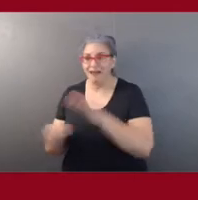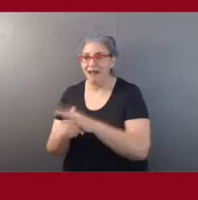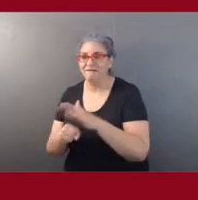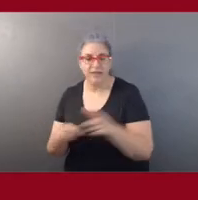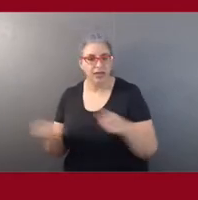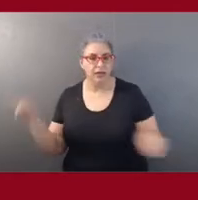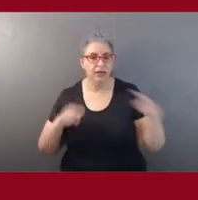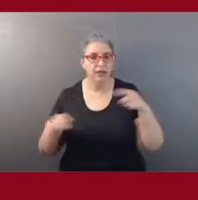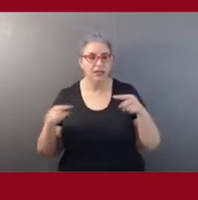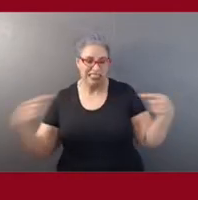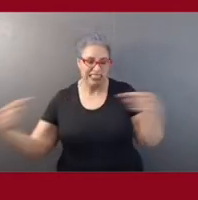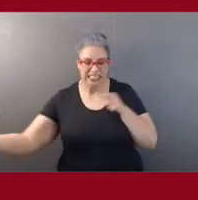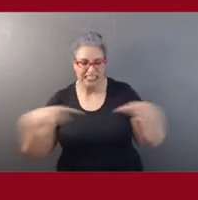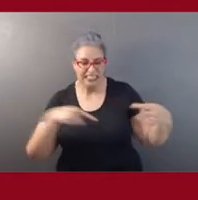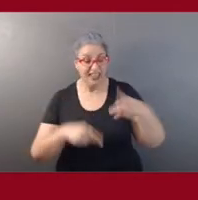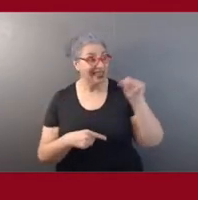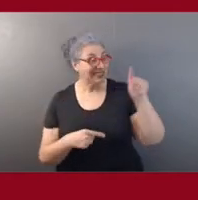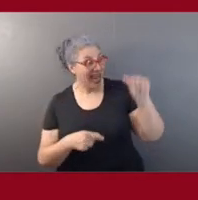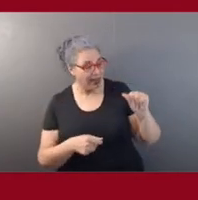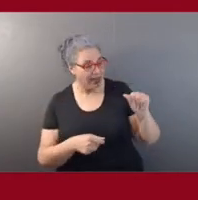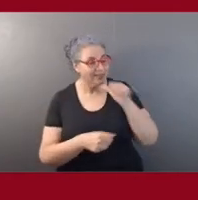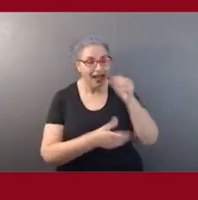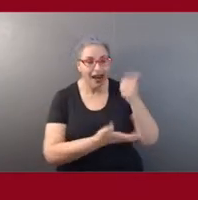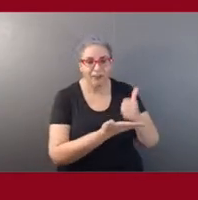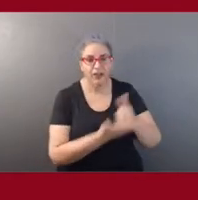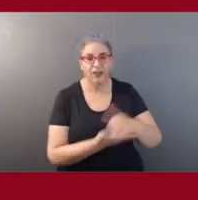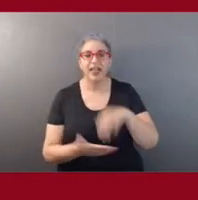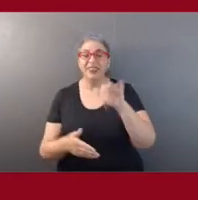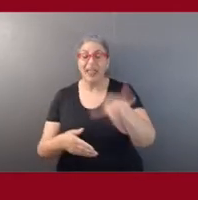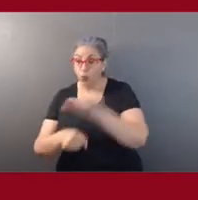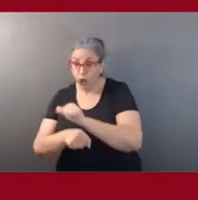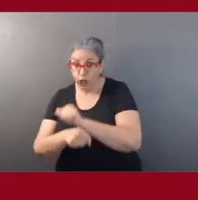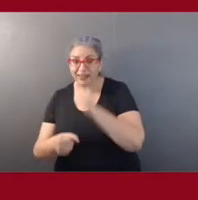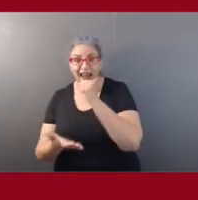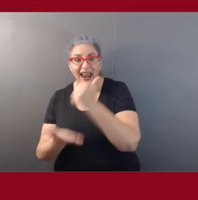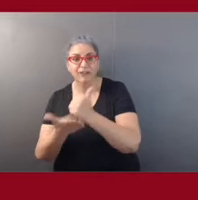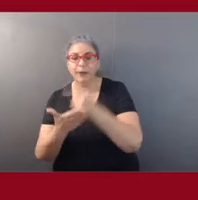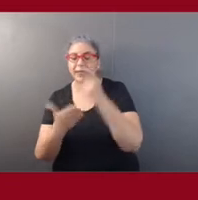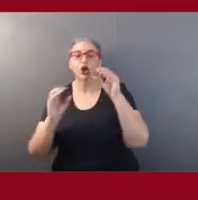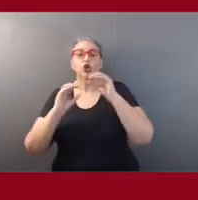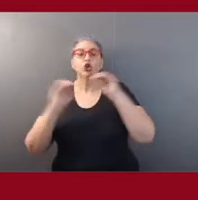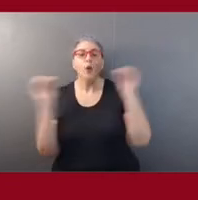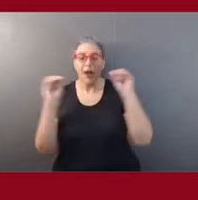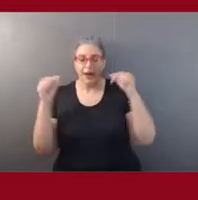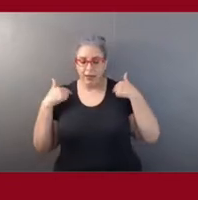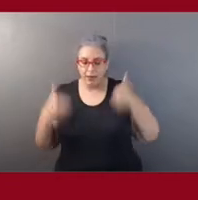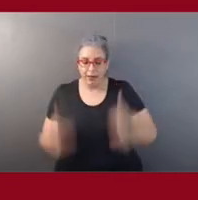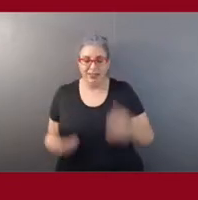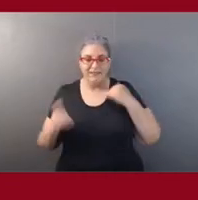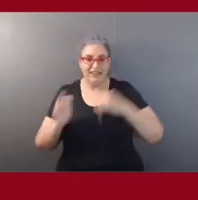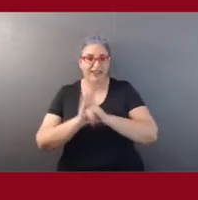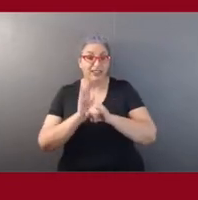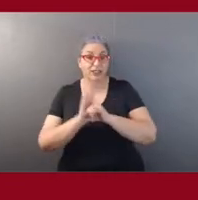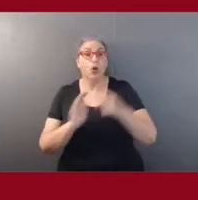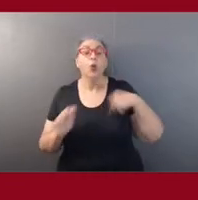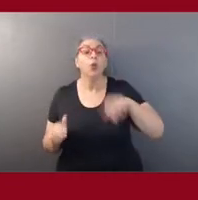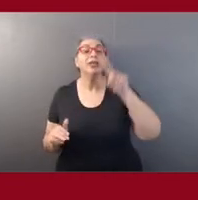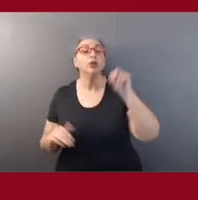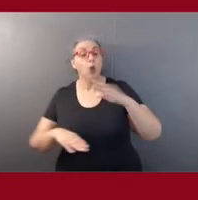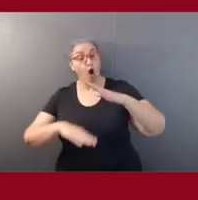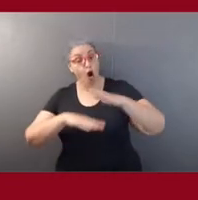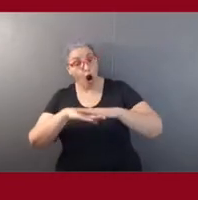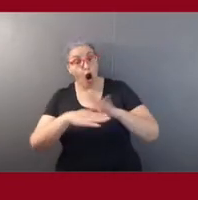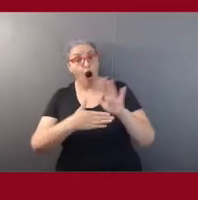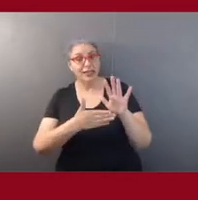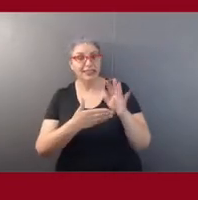the work is not helpful if like either side is not actually self-identifying. So we do on-set self-identification,